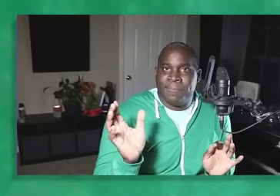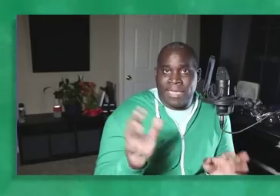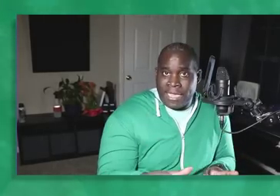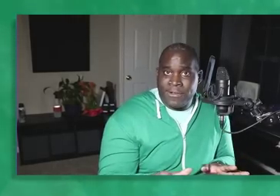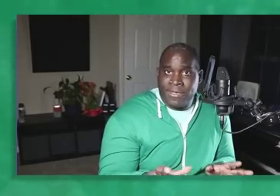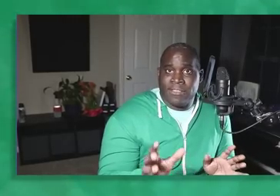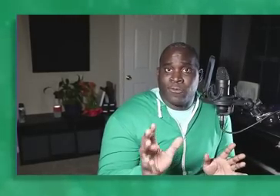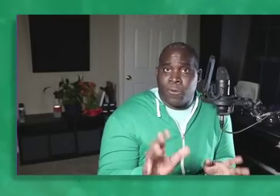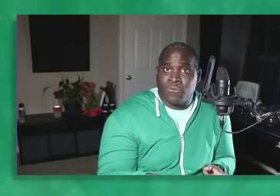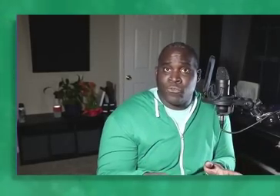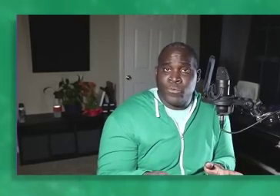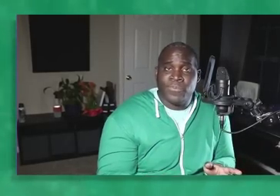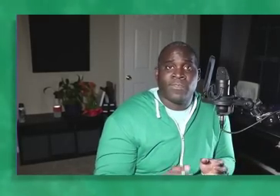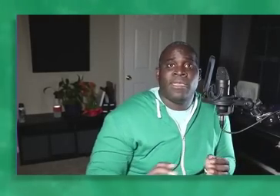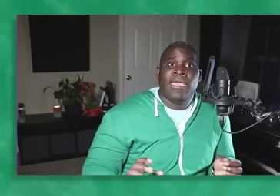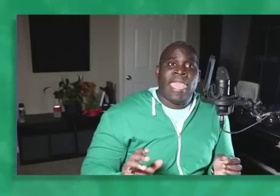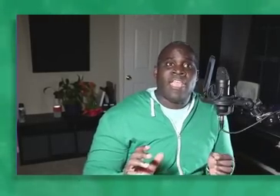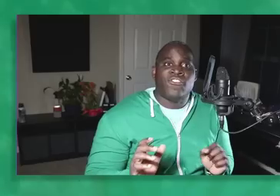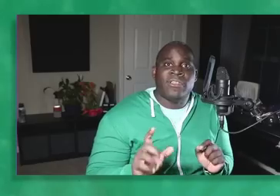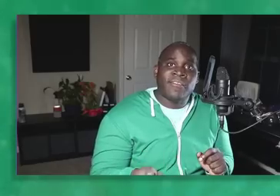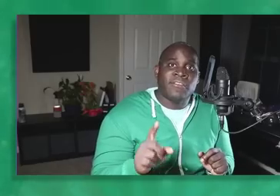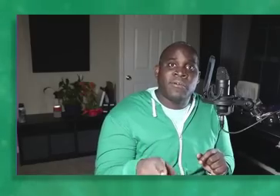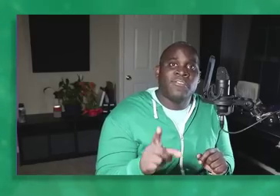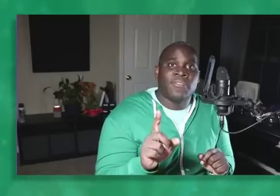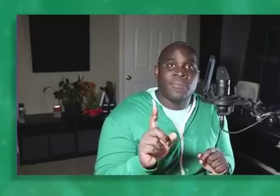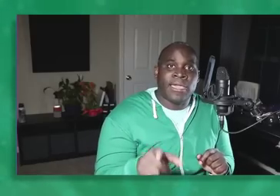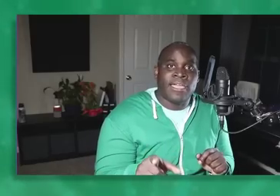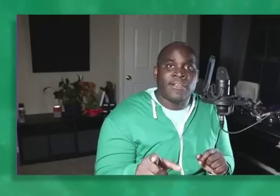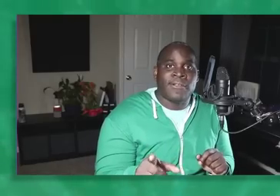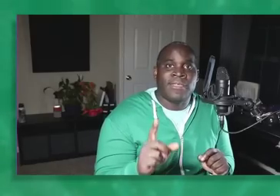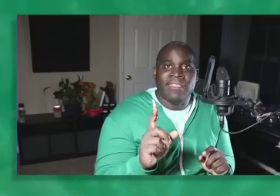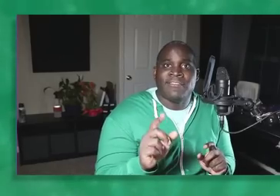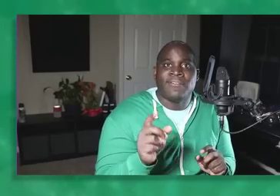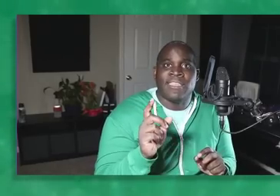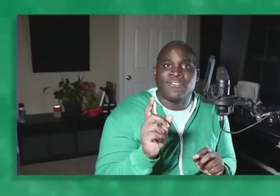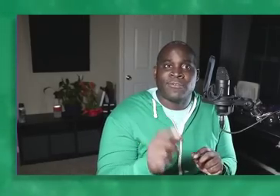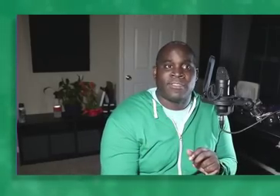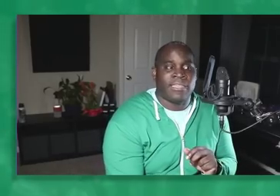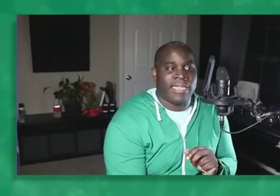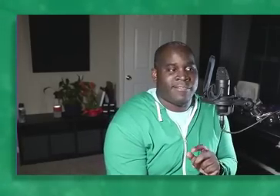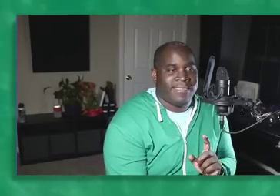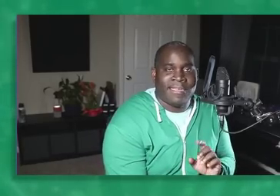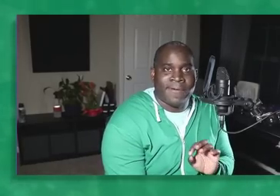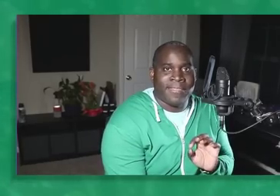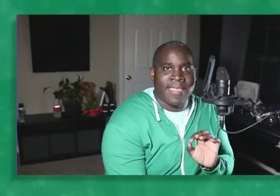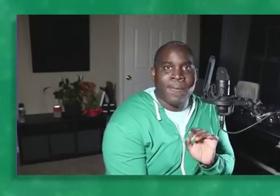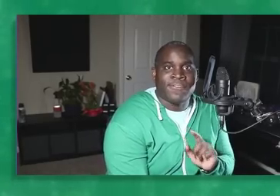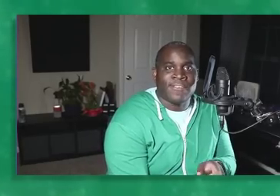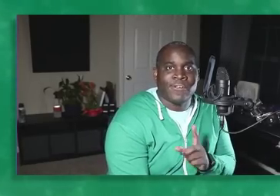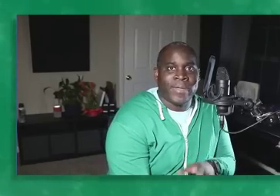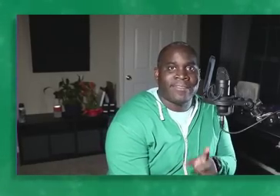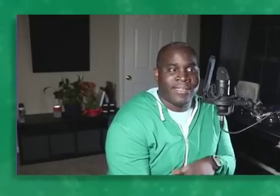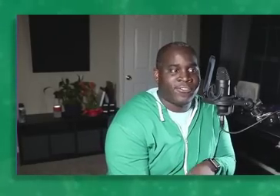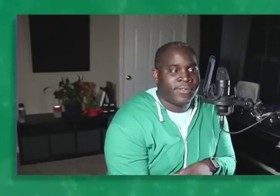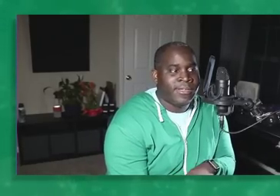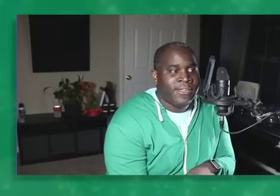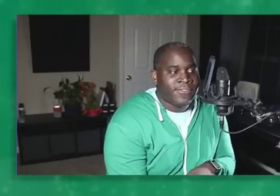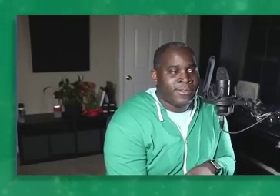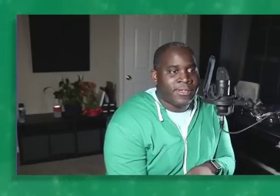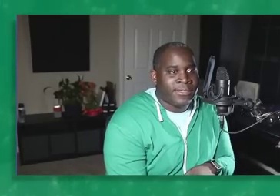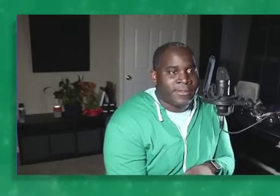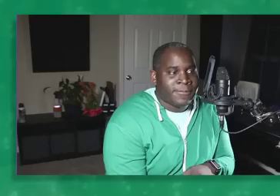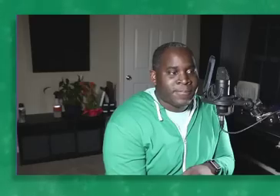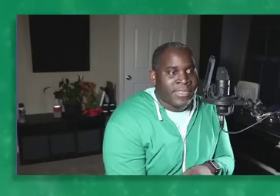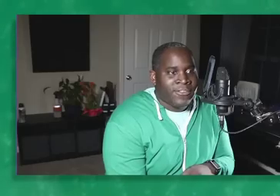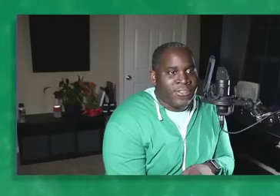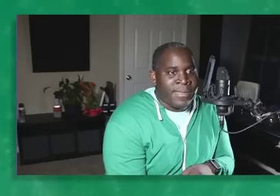up behind her, and it's her own troops, and she doesn't notice that they're behind her until they turn on the lights, and I thought that was such a great touch. So